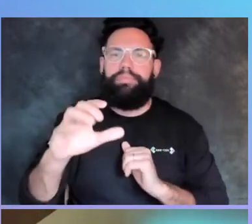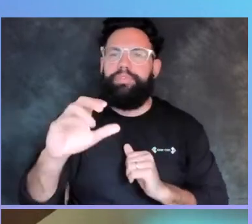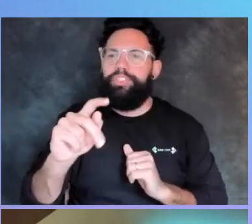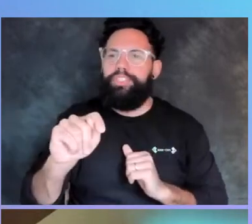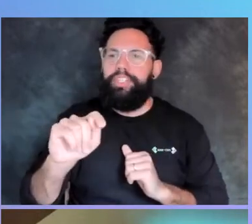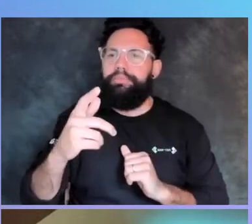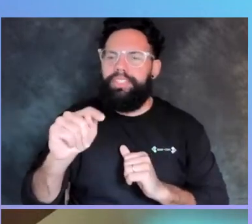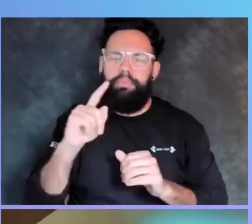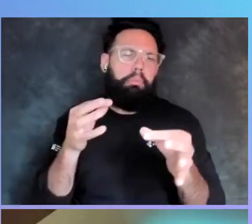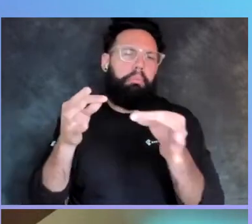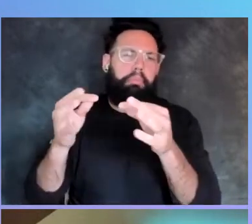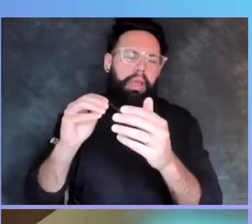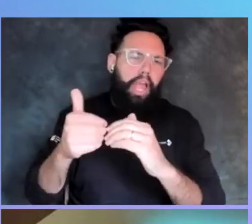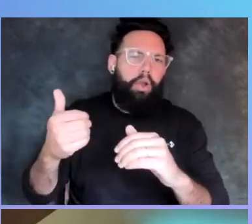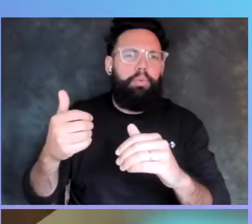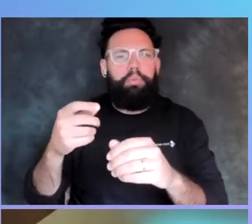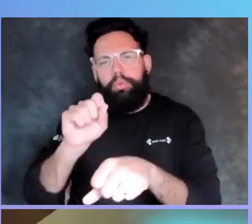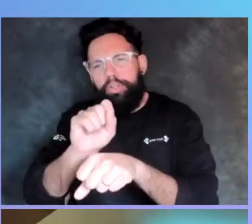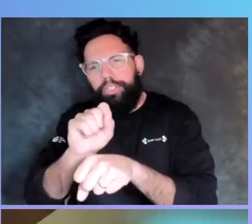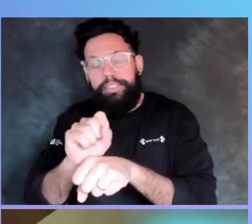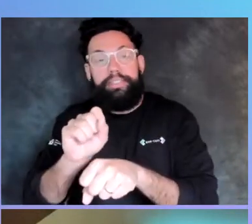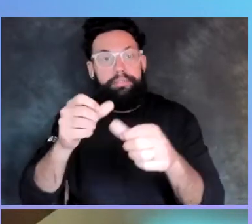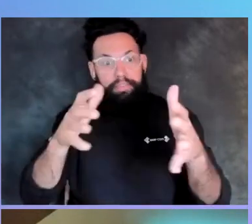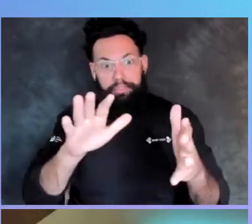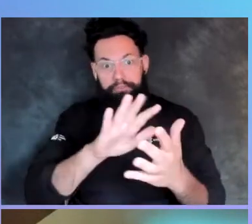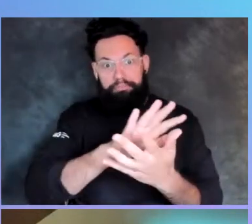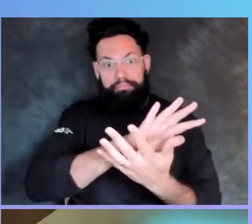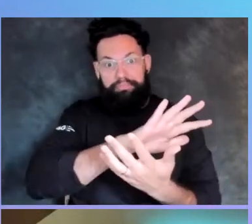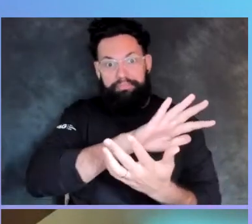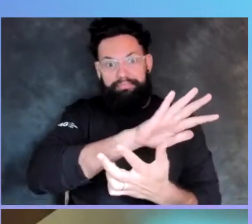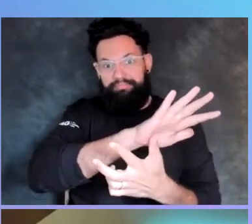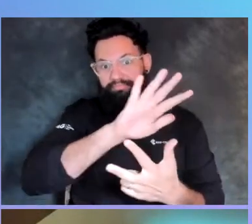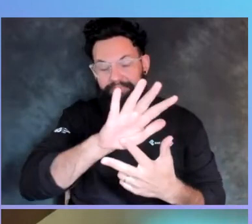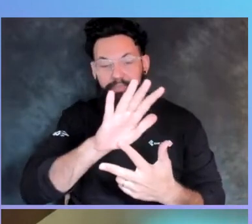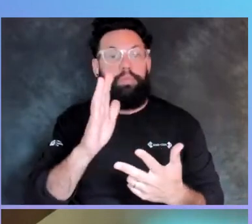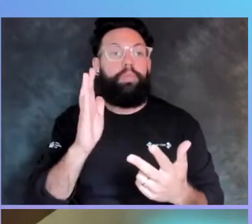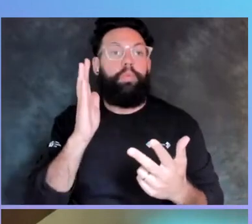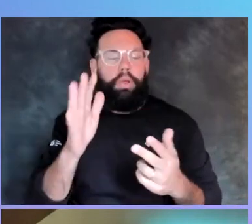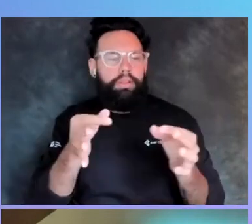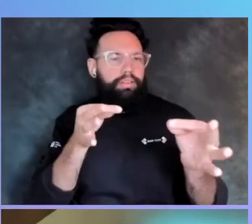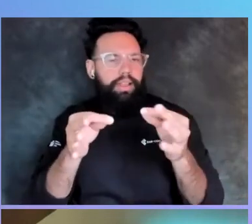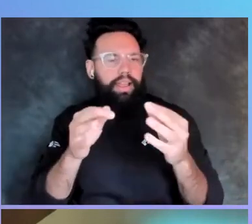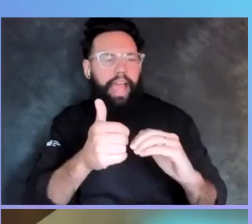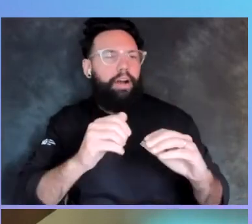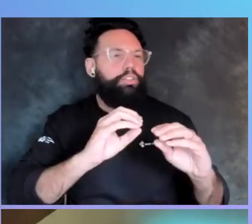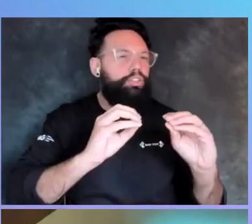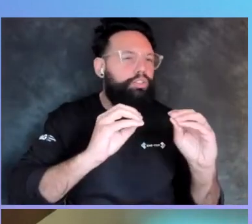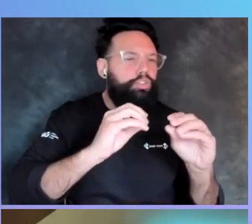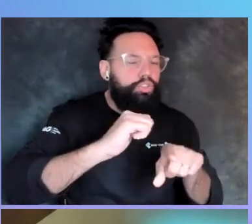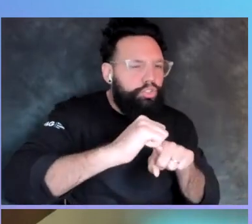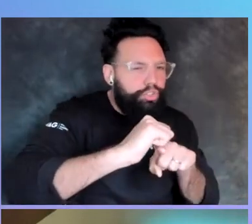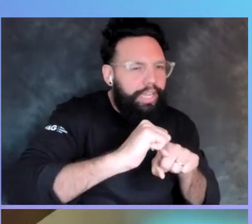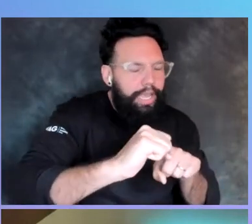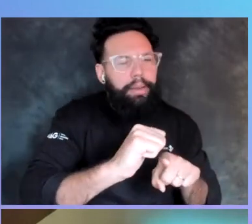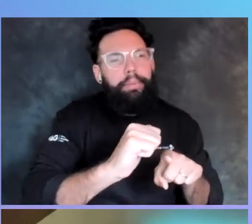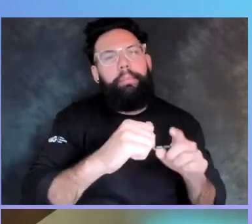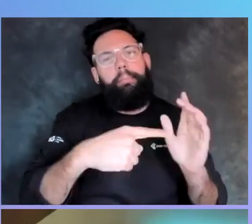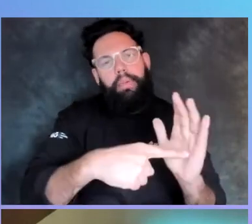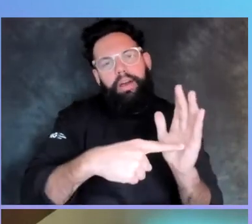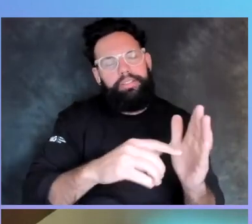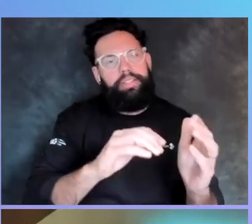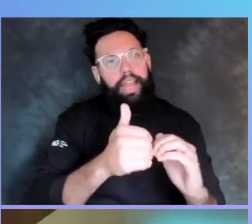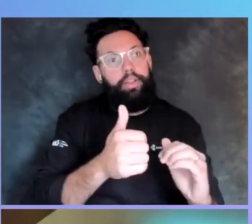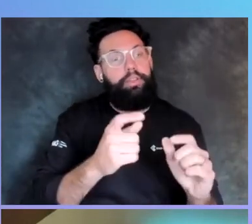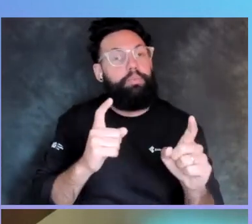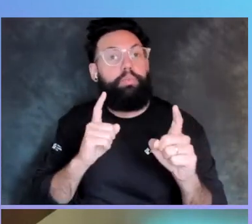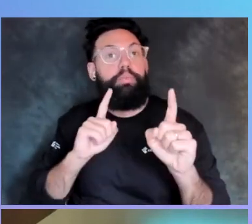And once we have that understanding, we will discuss the implications of how they're trained and how they work for accessibility. And then based on